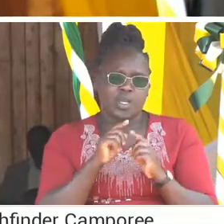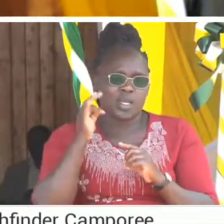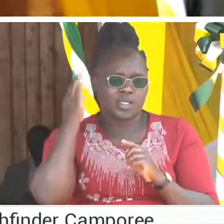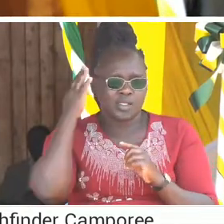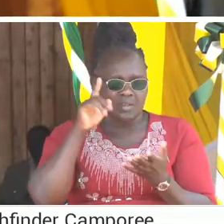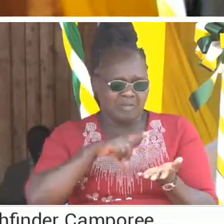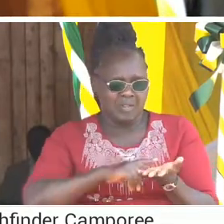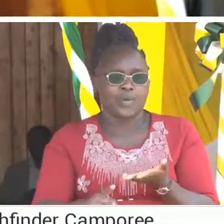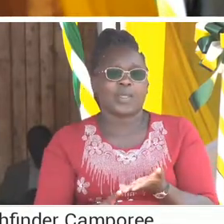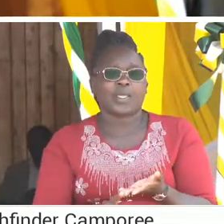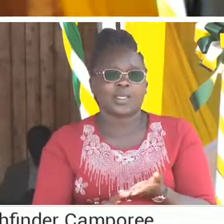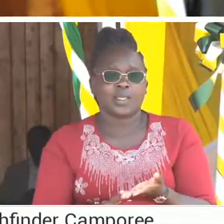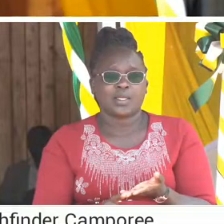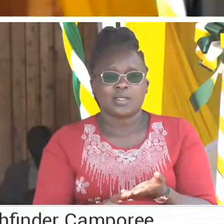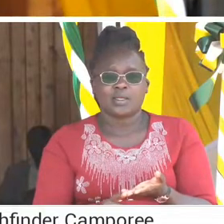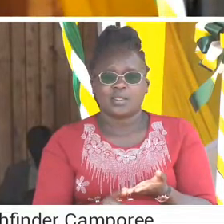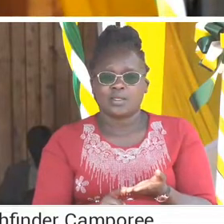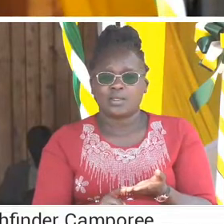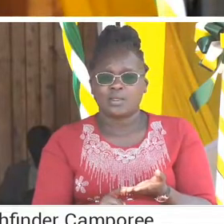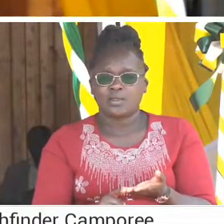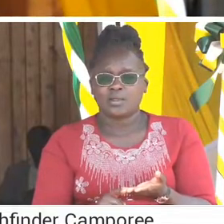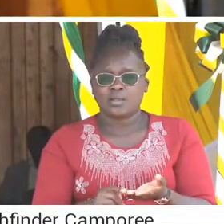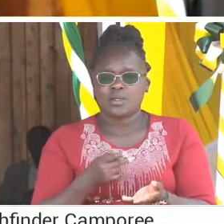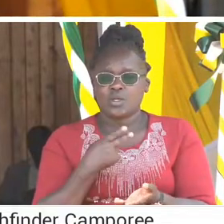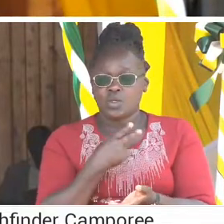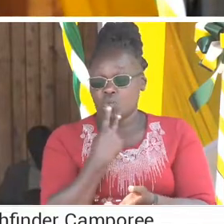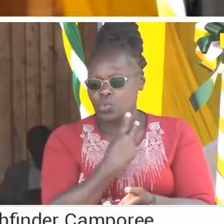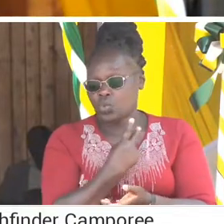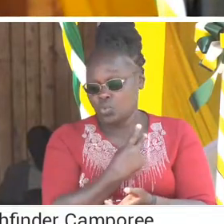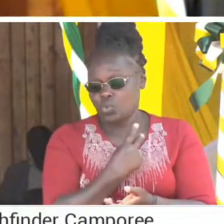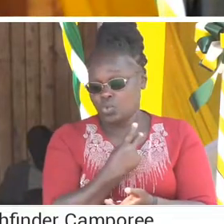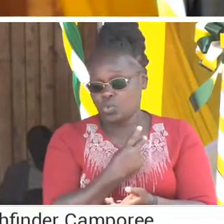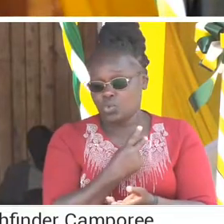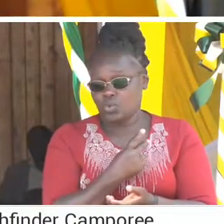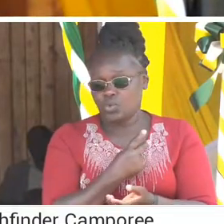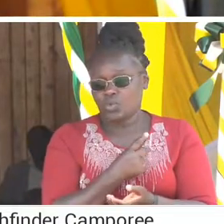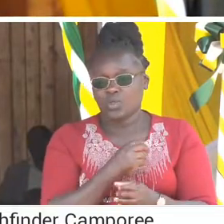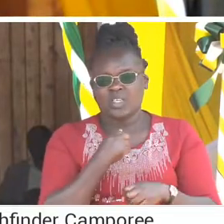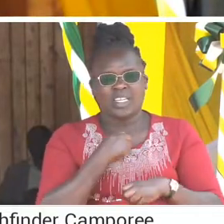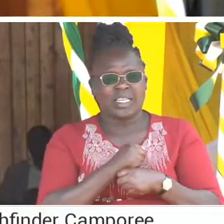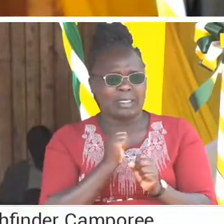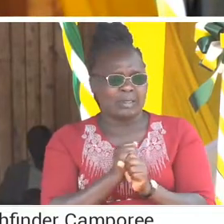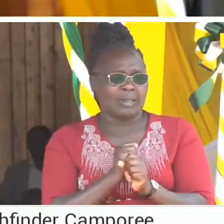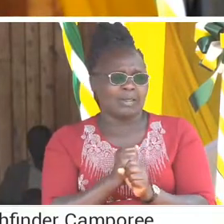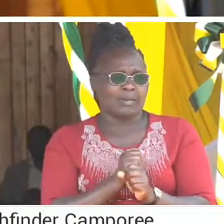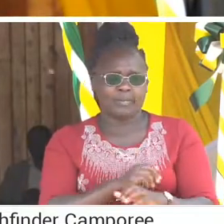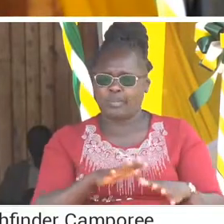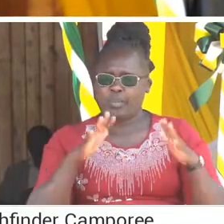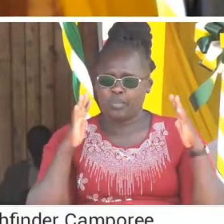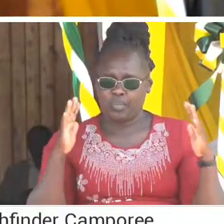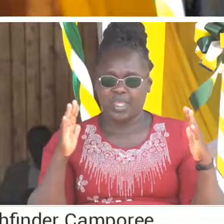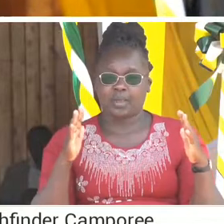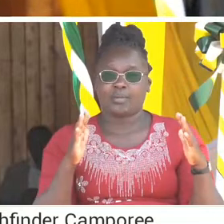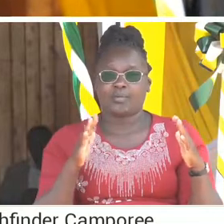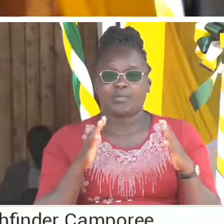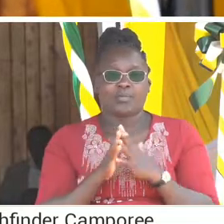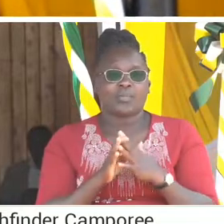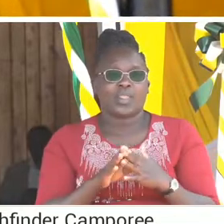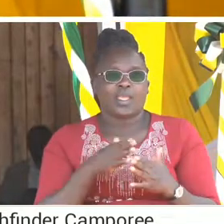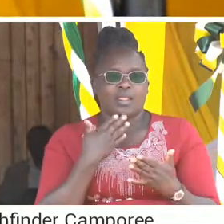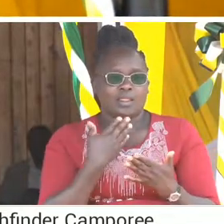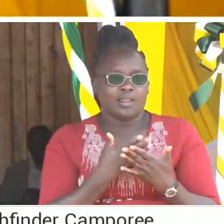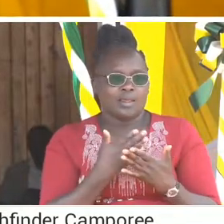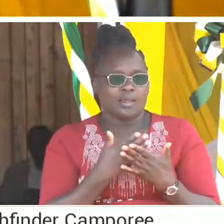Elijah Emmanuel. You two guys did a great job. Thank you for pouring into our